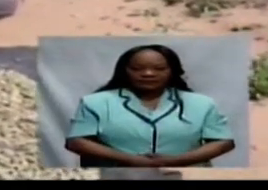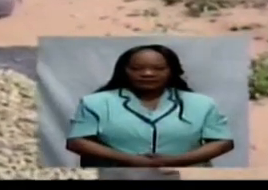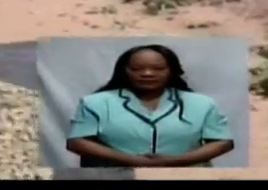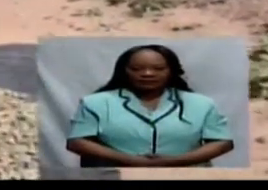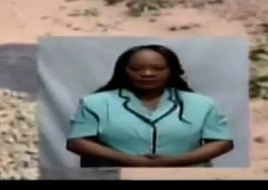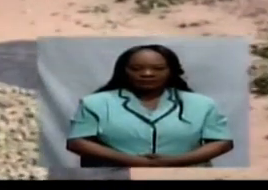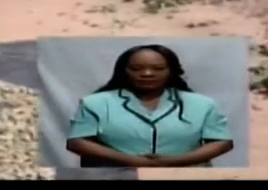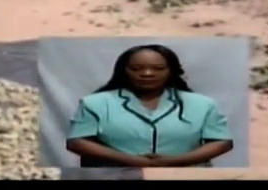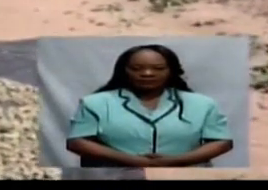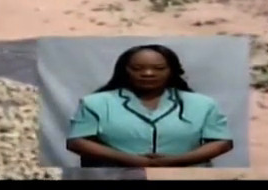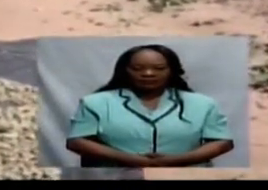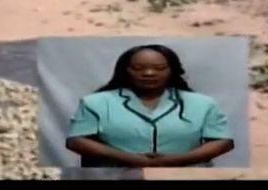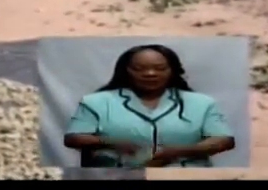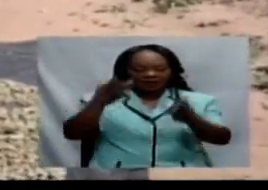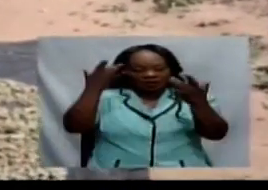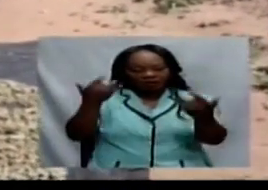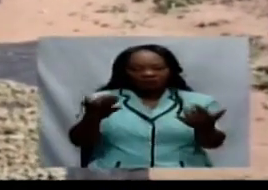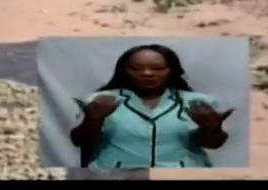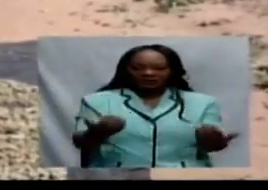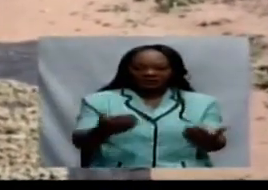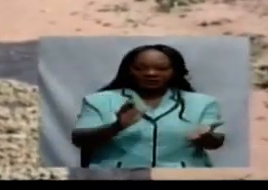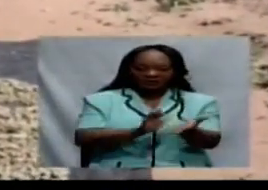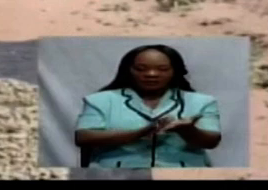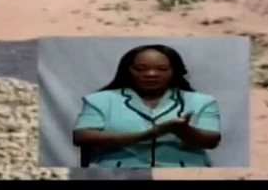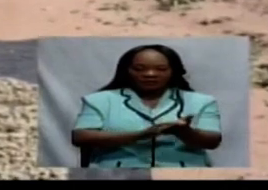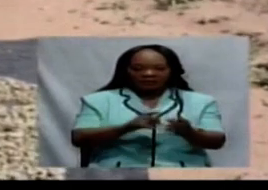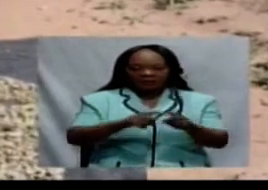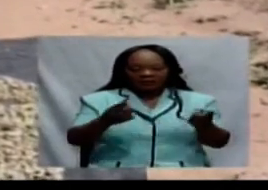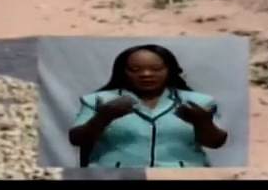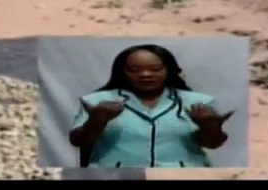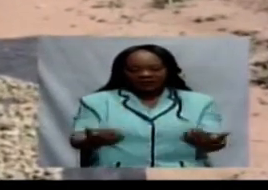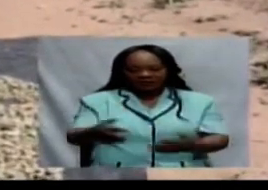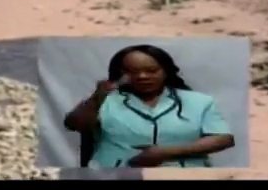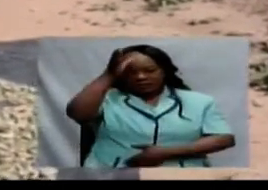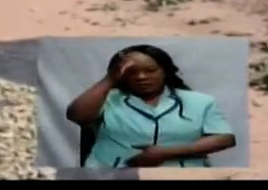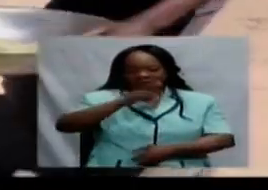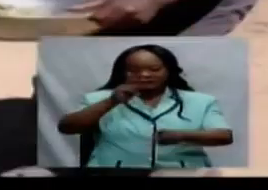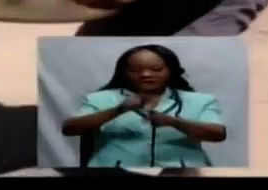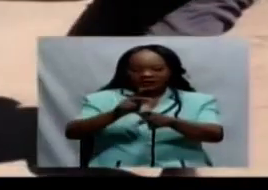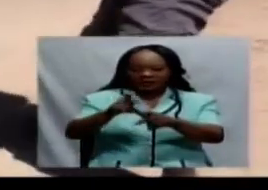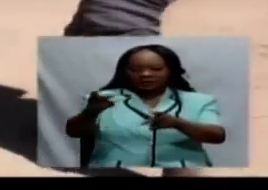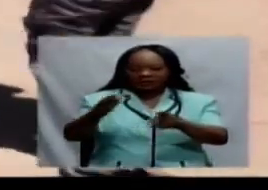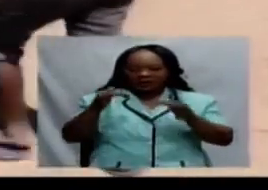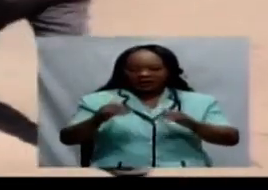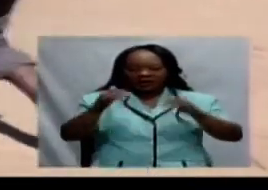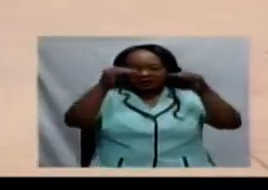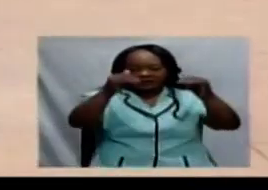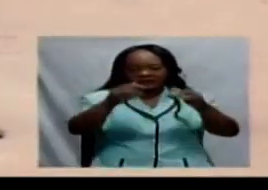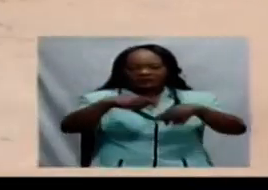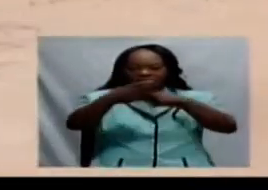But while Hope may be in school now, her prayer is for her parents to keep her there as she advances to secondary